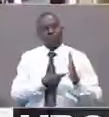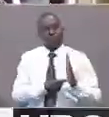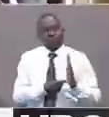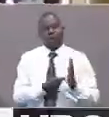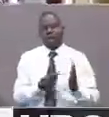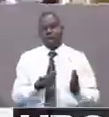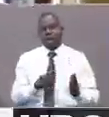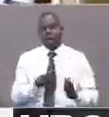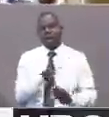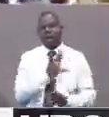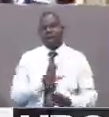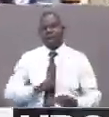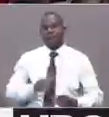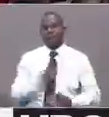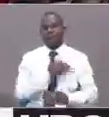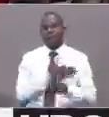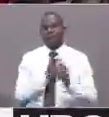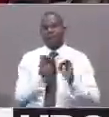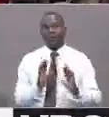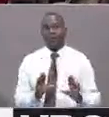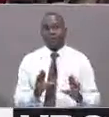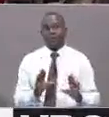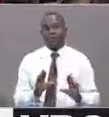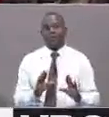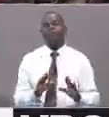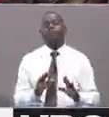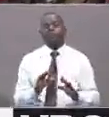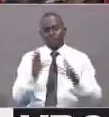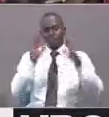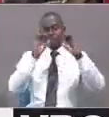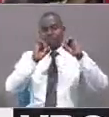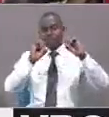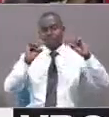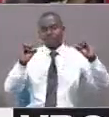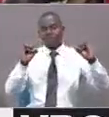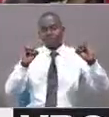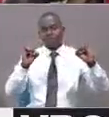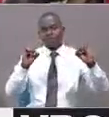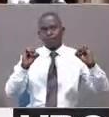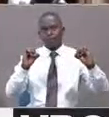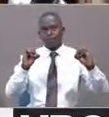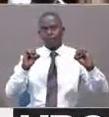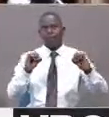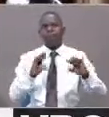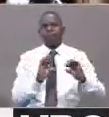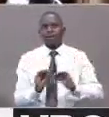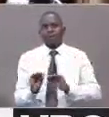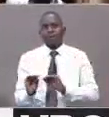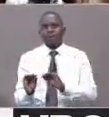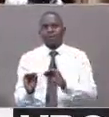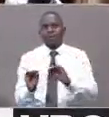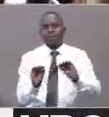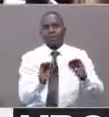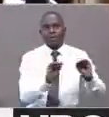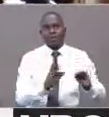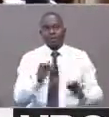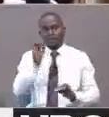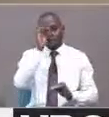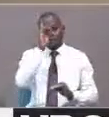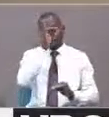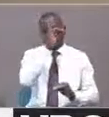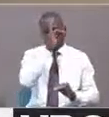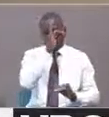had no executive powers and that the ceremonial presidency was to be rotation among kingdoms at the time.